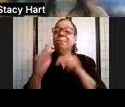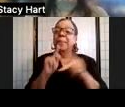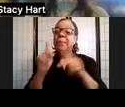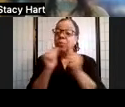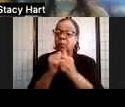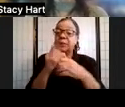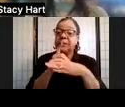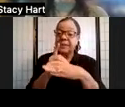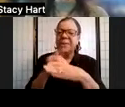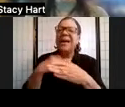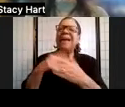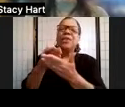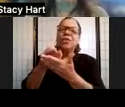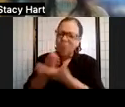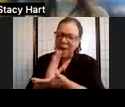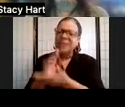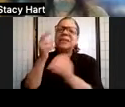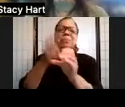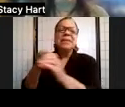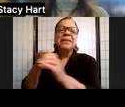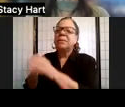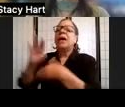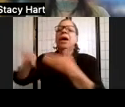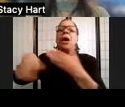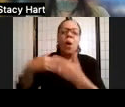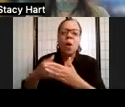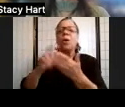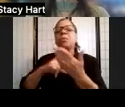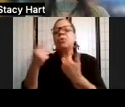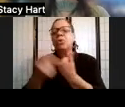disabilities have the right to participate in all programs, services, and